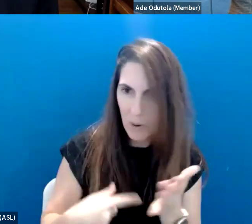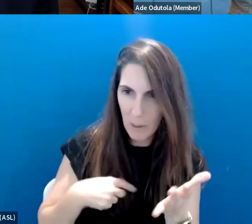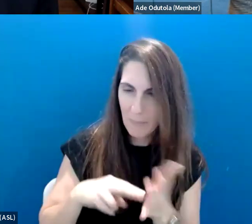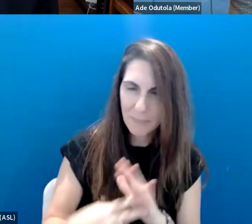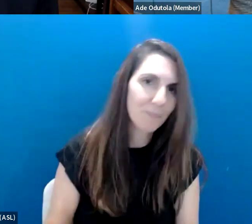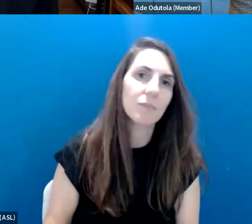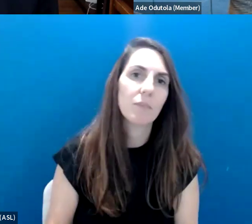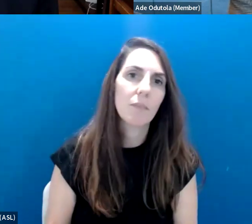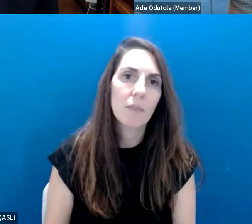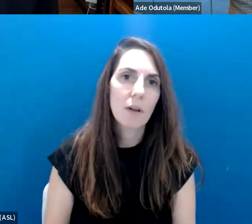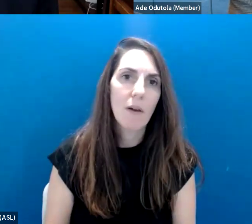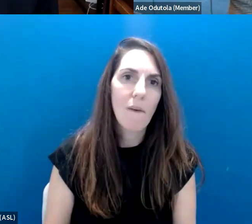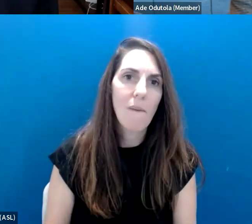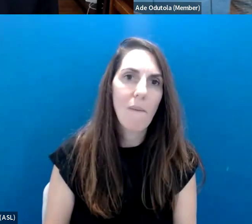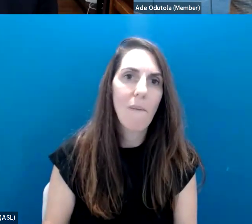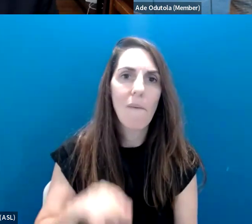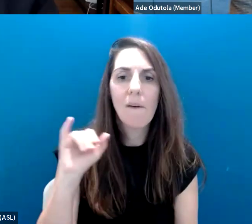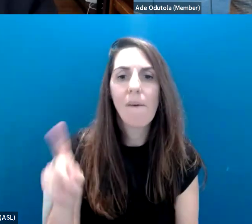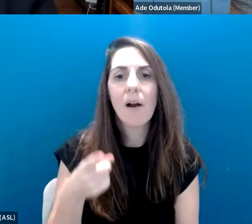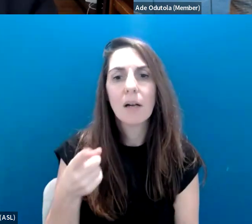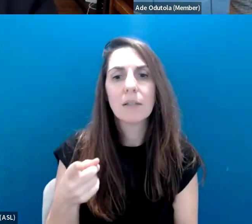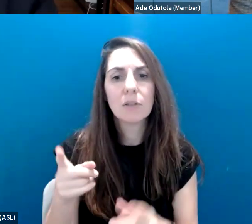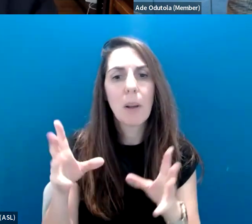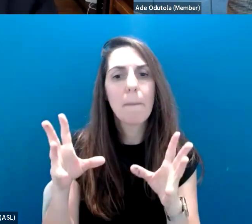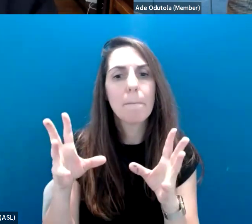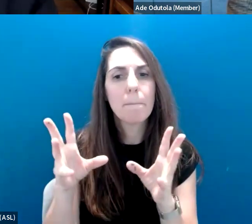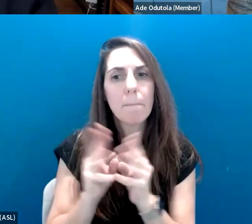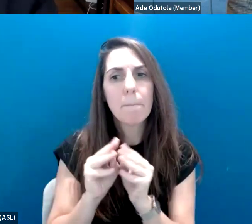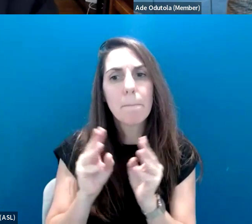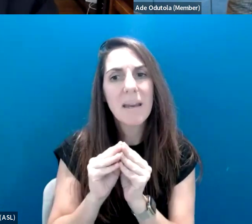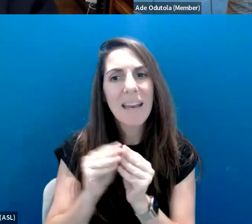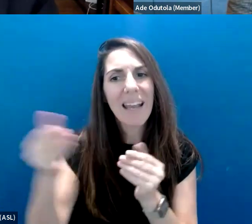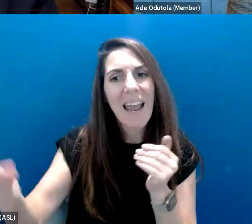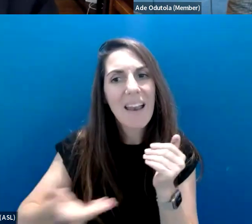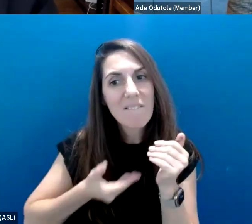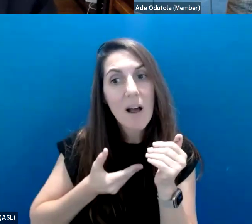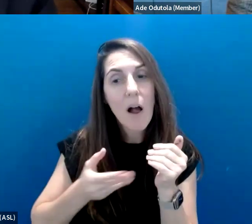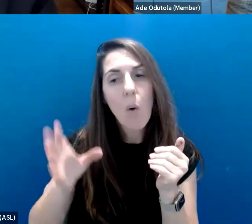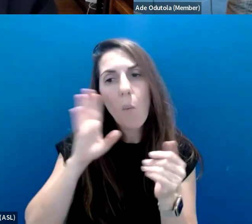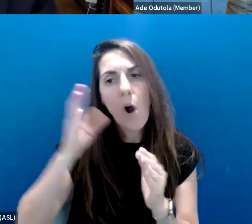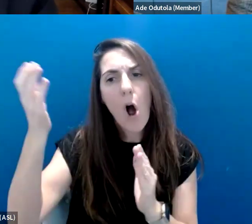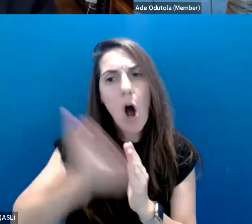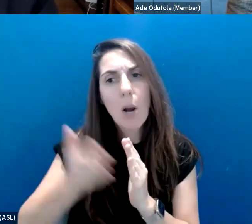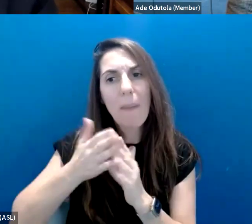a meeting invite. Yeah, just a meeting invite that goes on my calendar. That would be helpful.